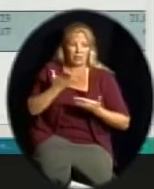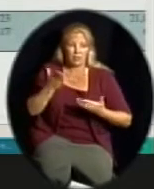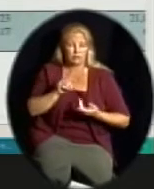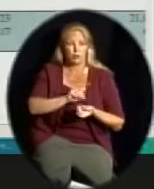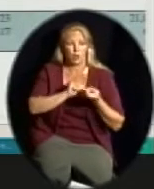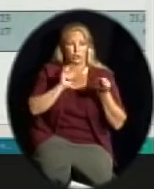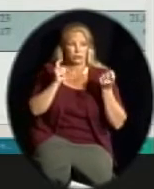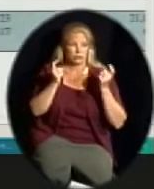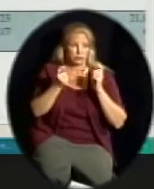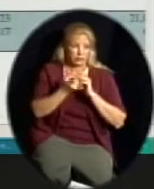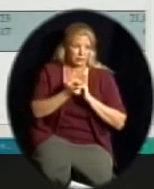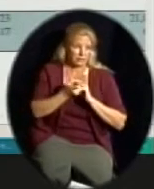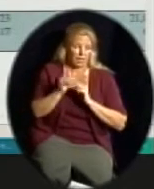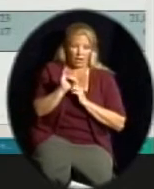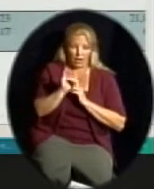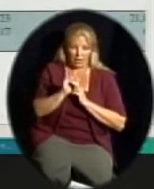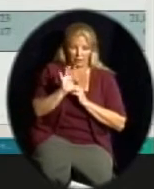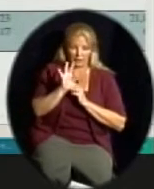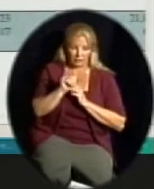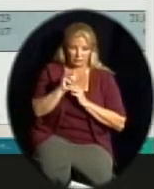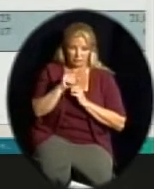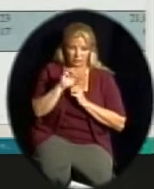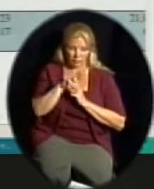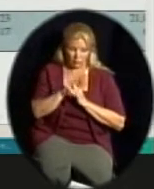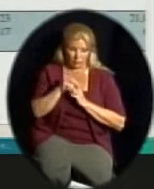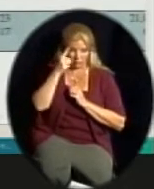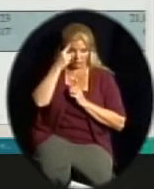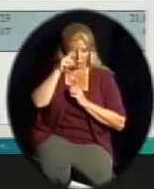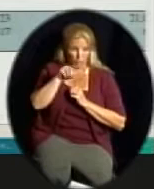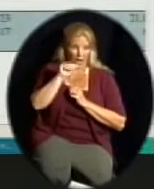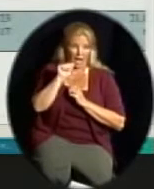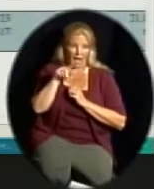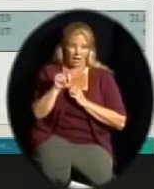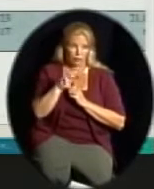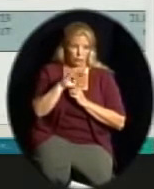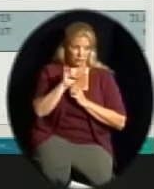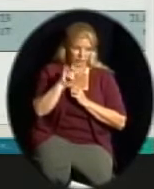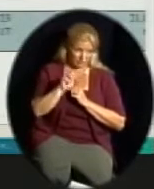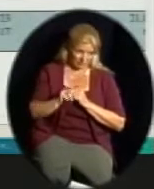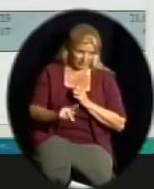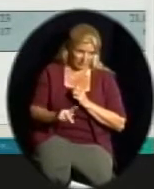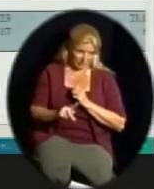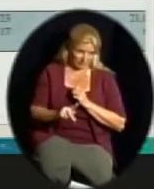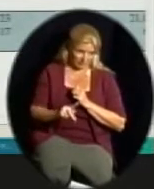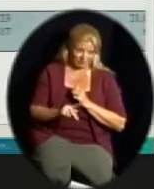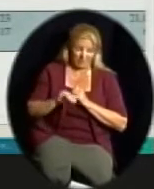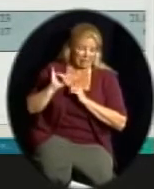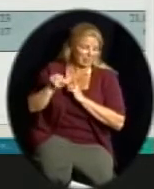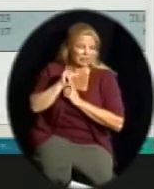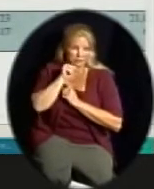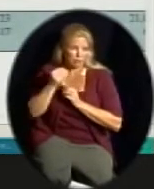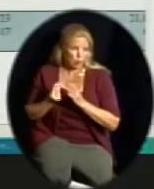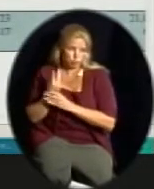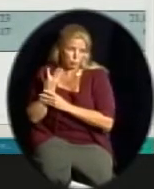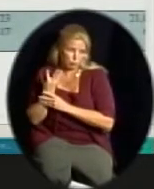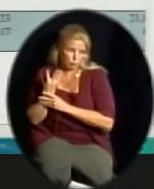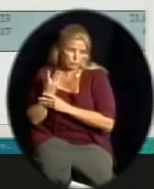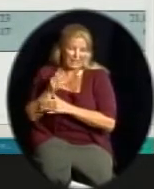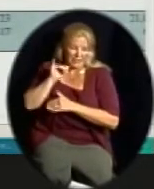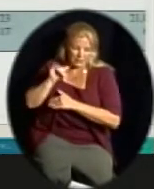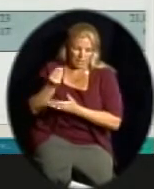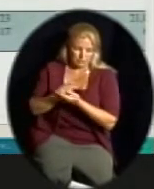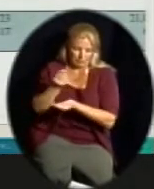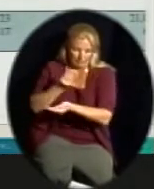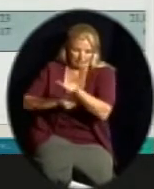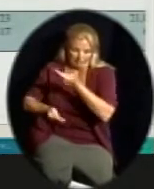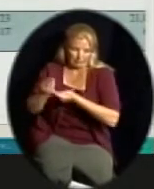for at-risk, going from 7% to 9%. We're not talking about that as growth. We're talking, that is simply budget